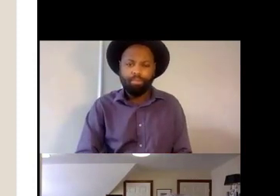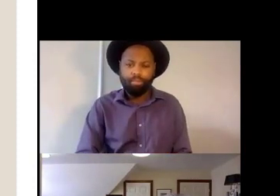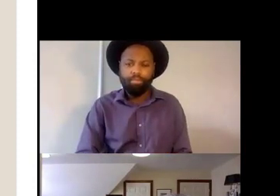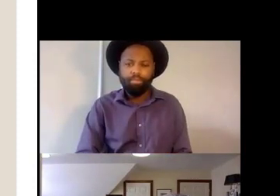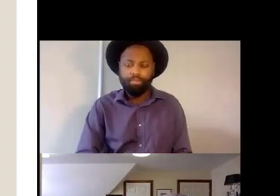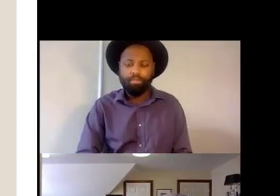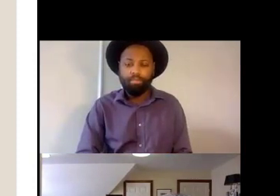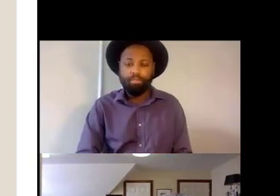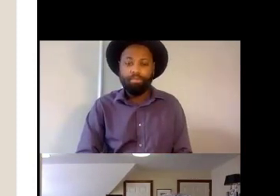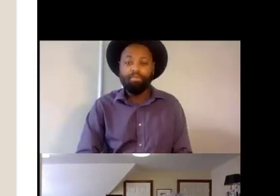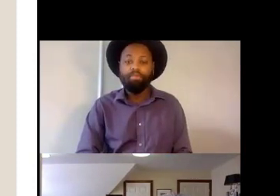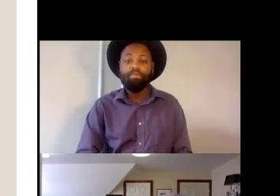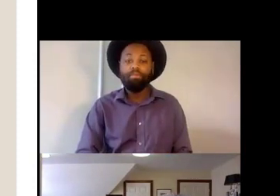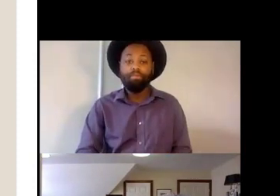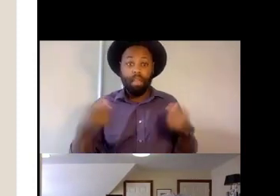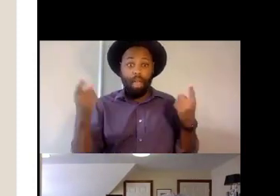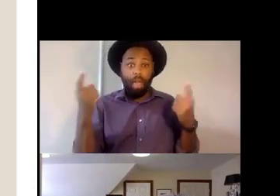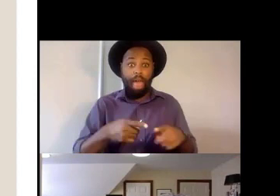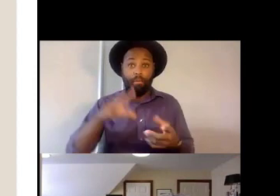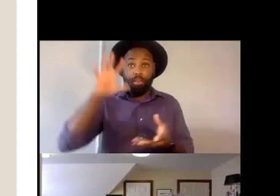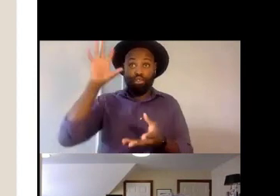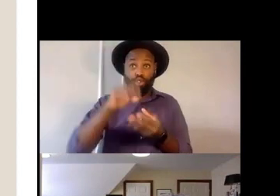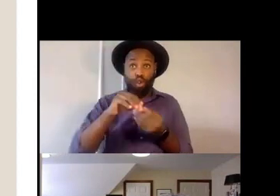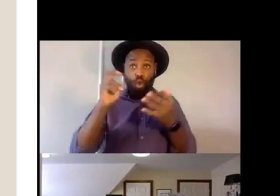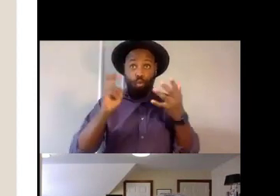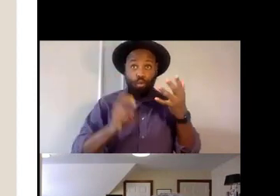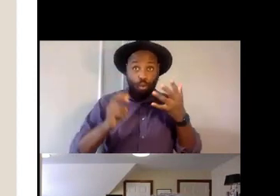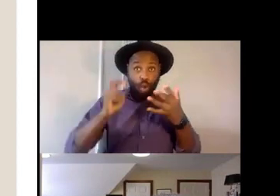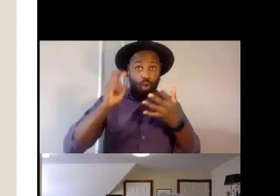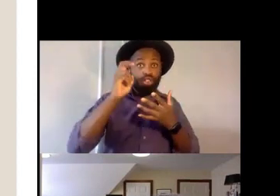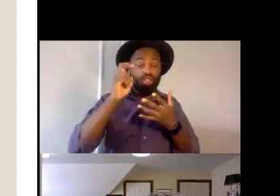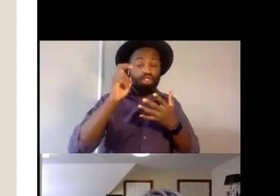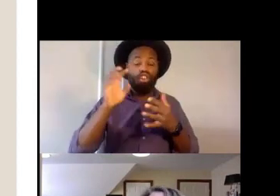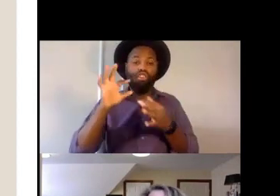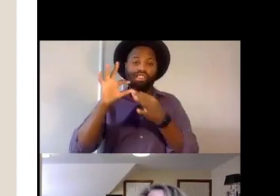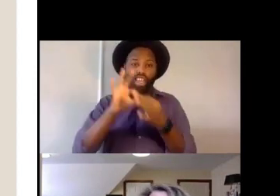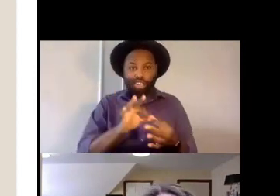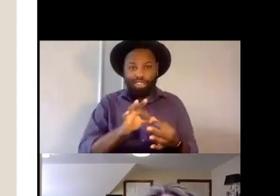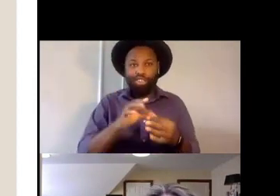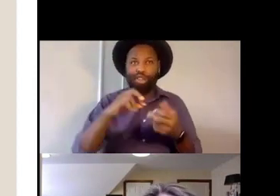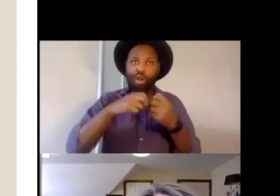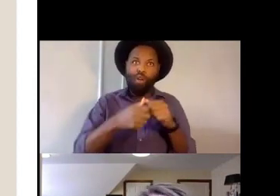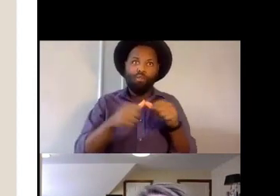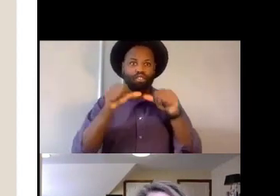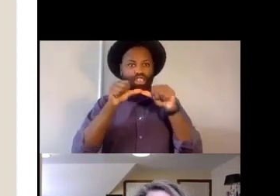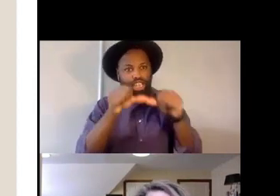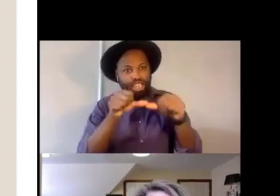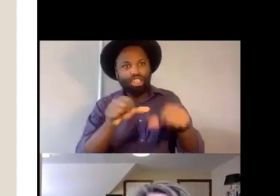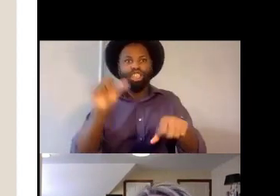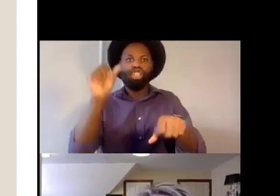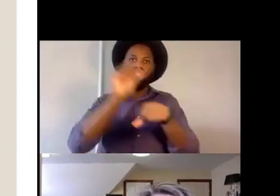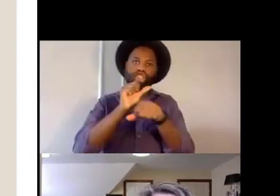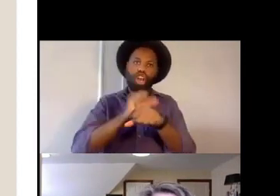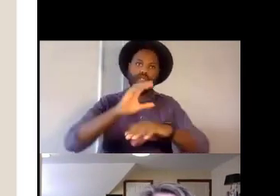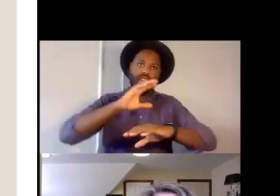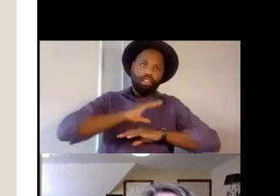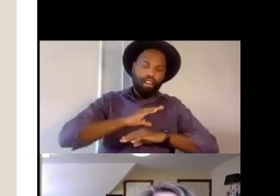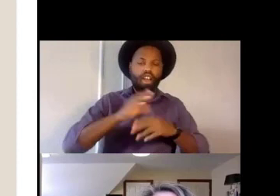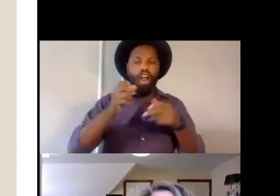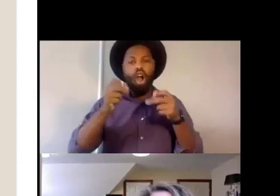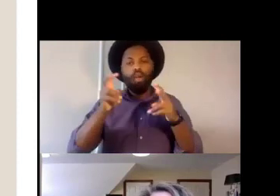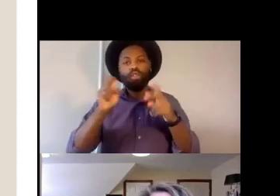When we get to total promotions, which really goes to the issue of retention, job satisfaction, opportunities